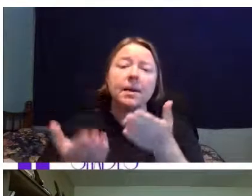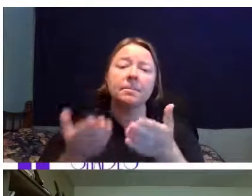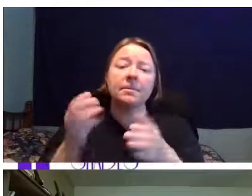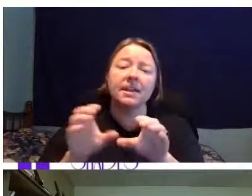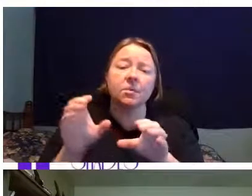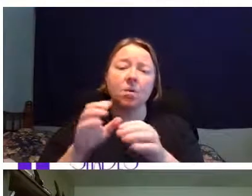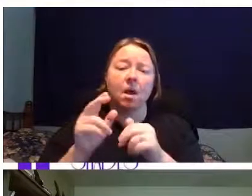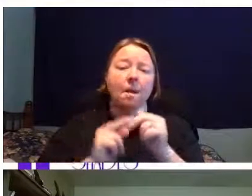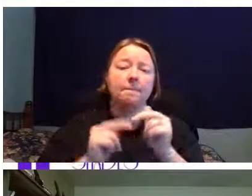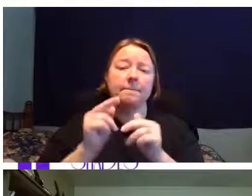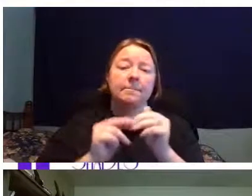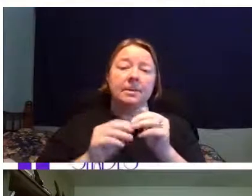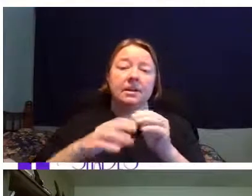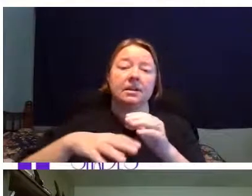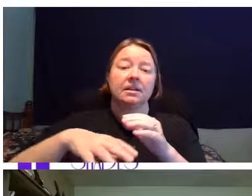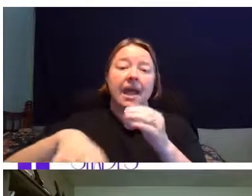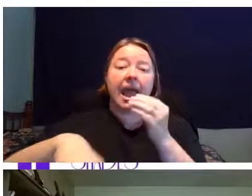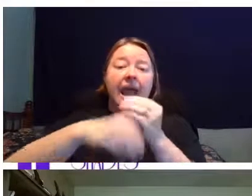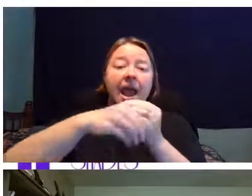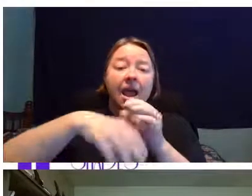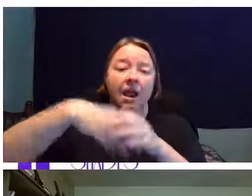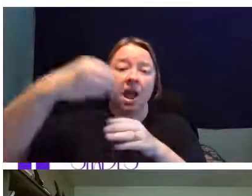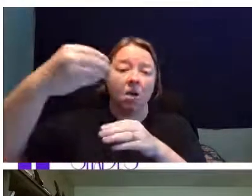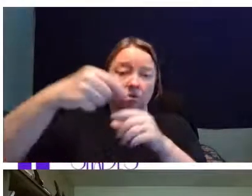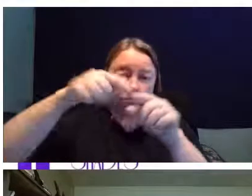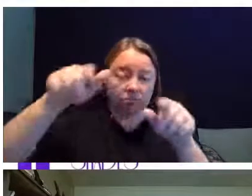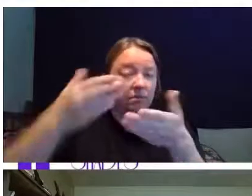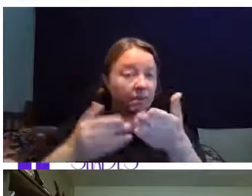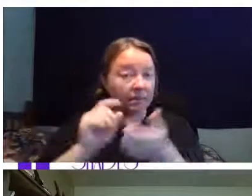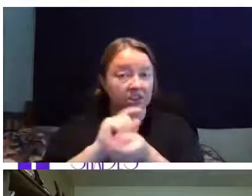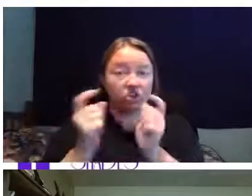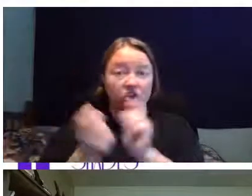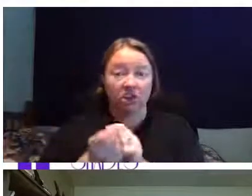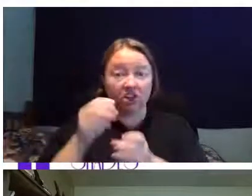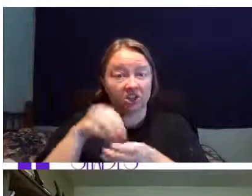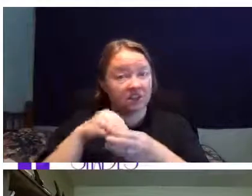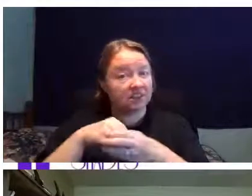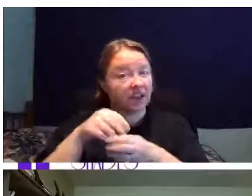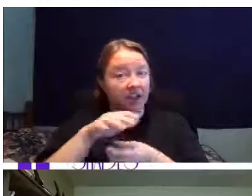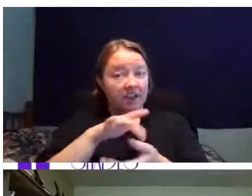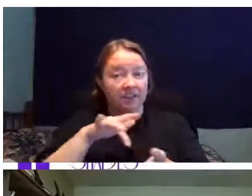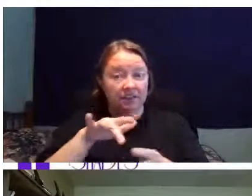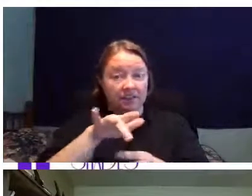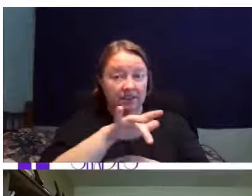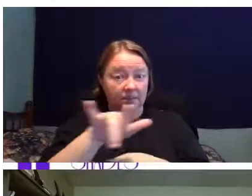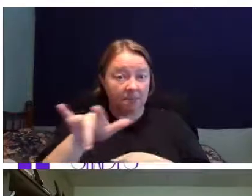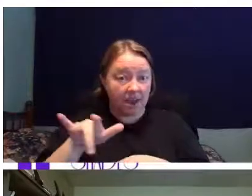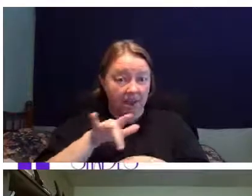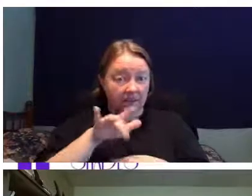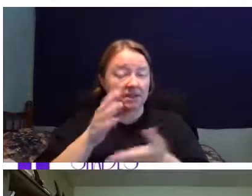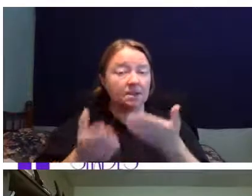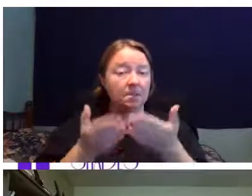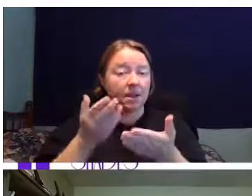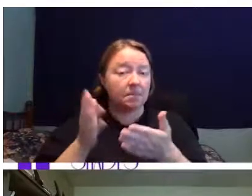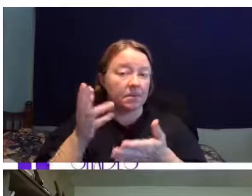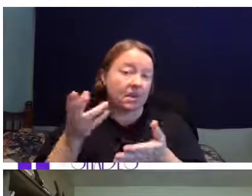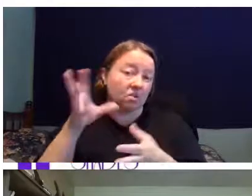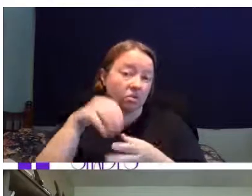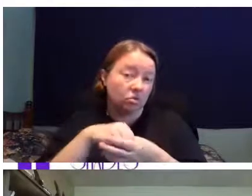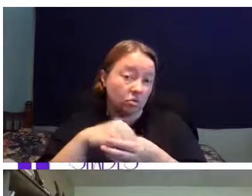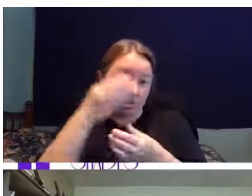out and change, the entire inside of the space. And, that might include the, front